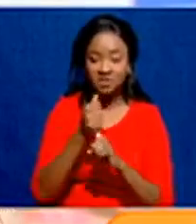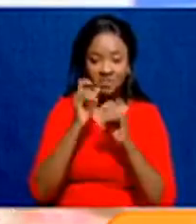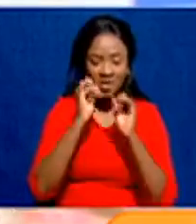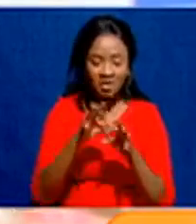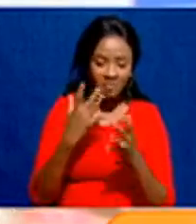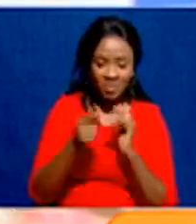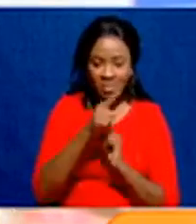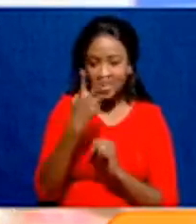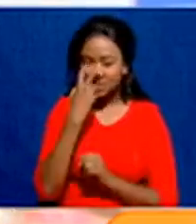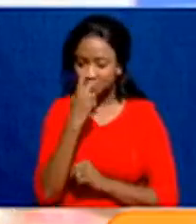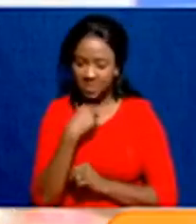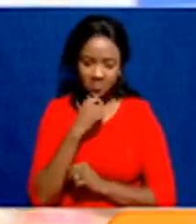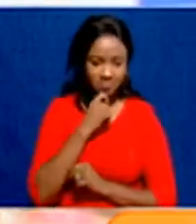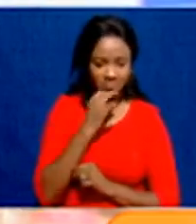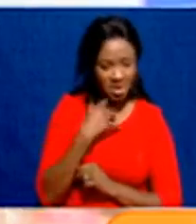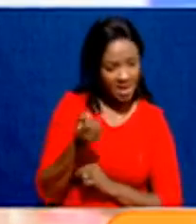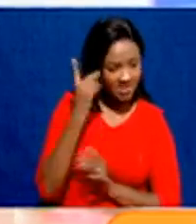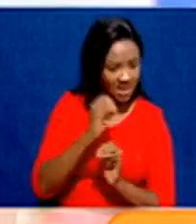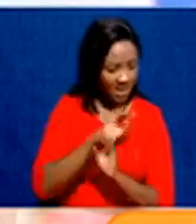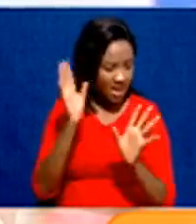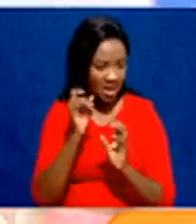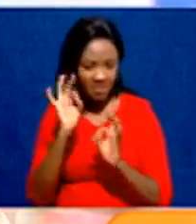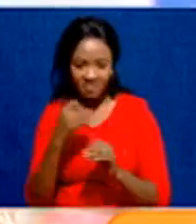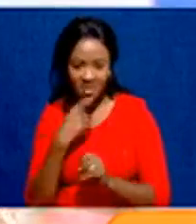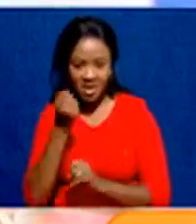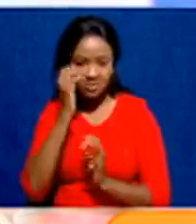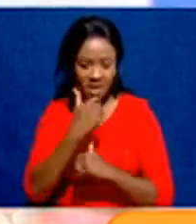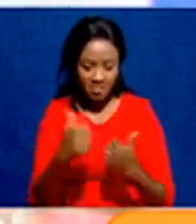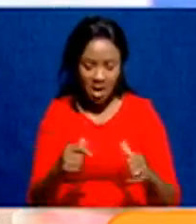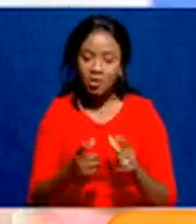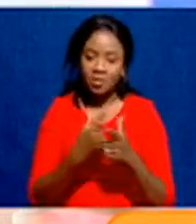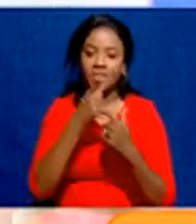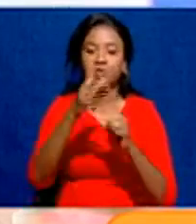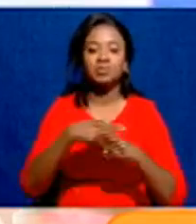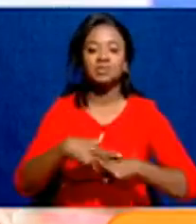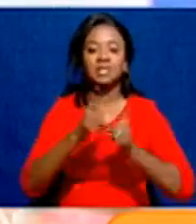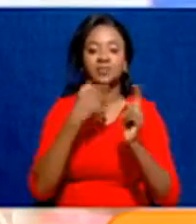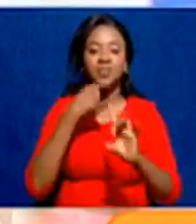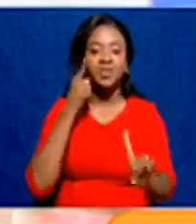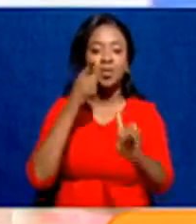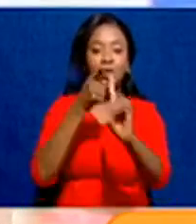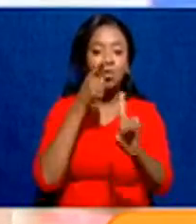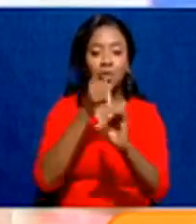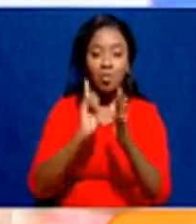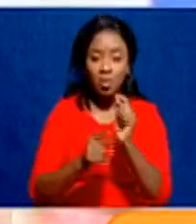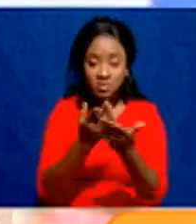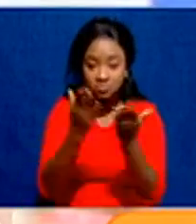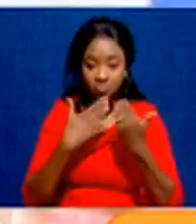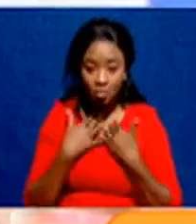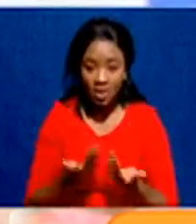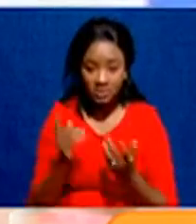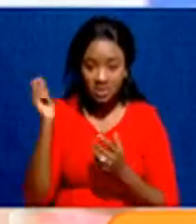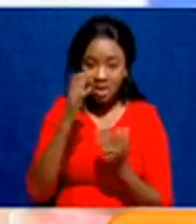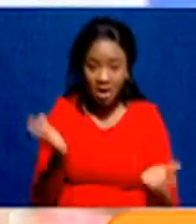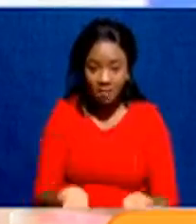not getting the full story, do I know what's happening? You just really have to start with the end goal. Don't we all want the same thing for